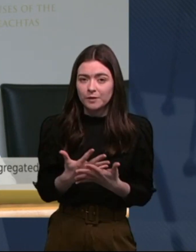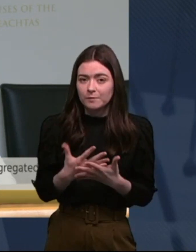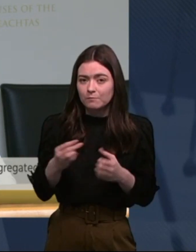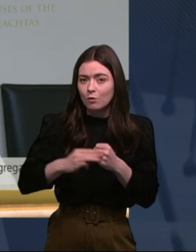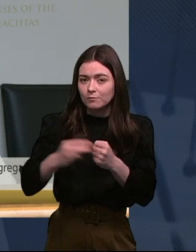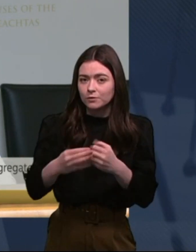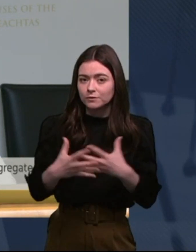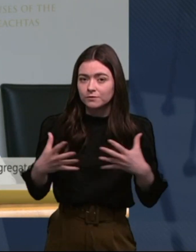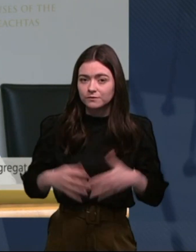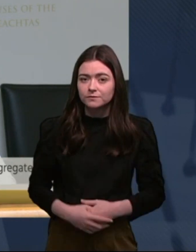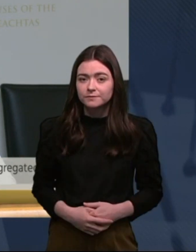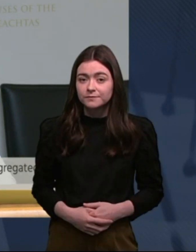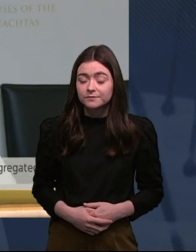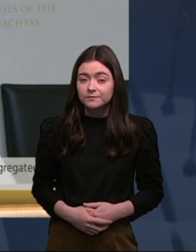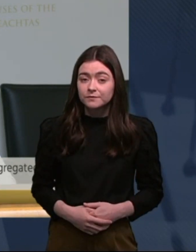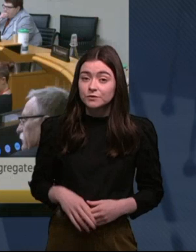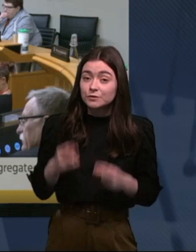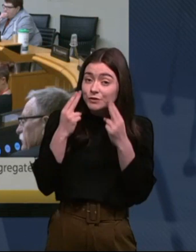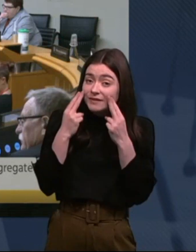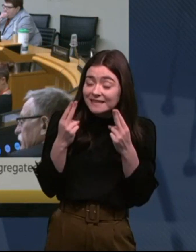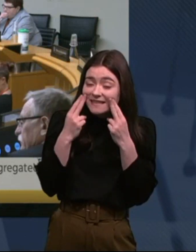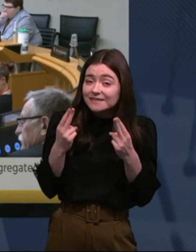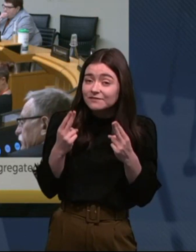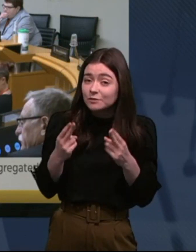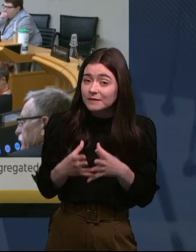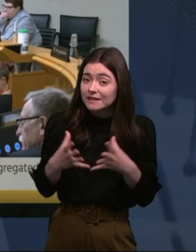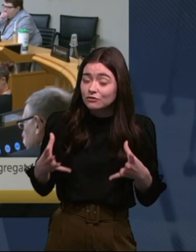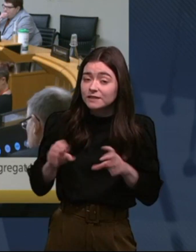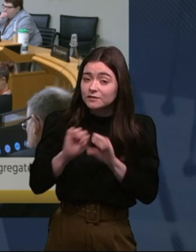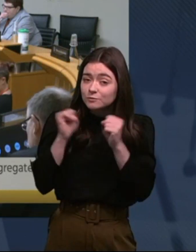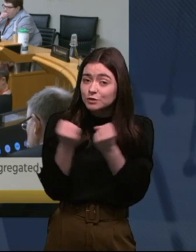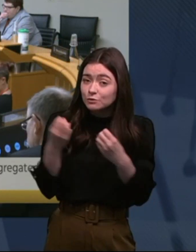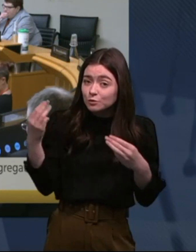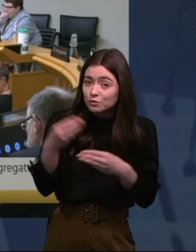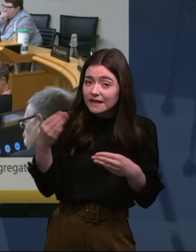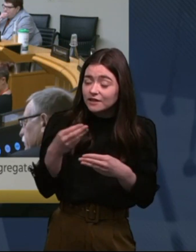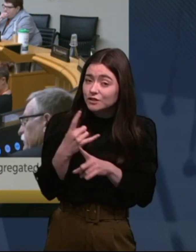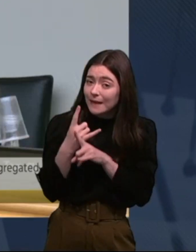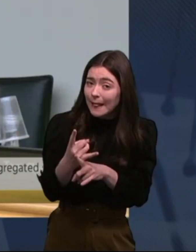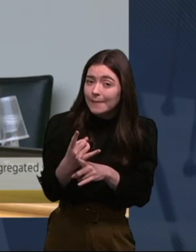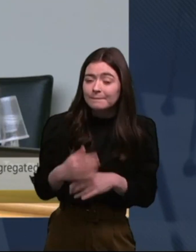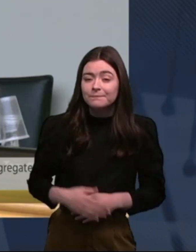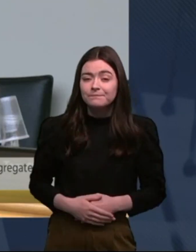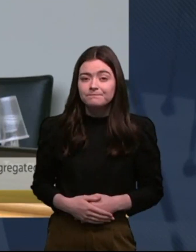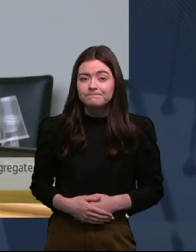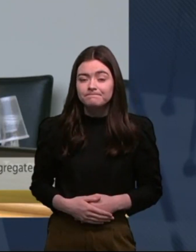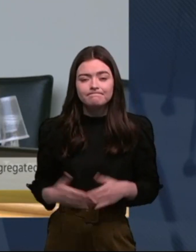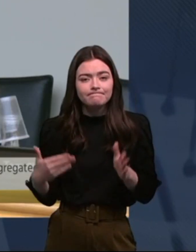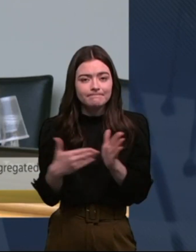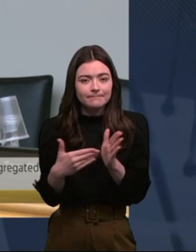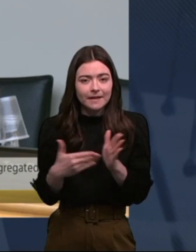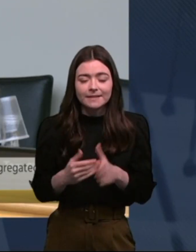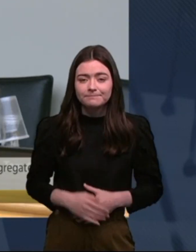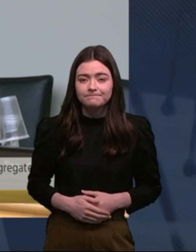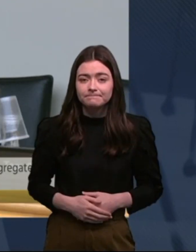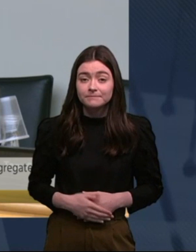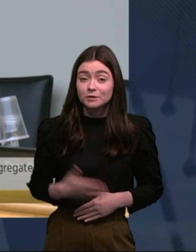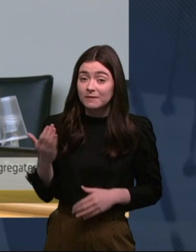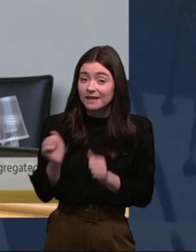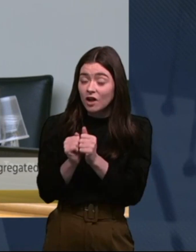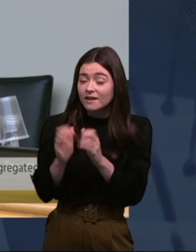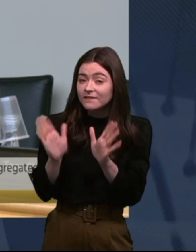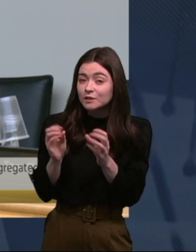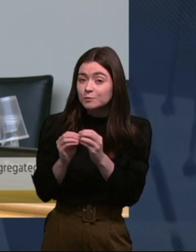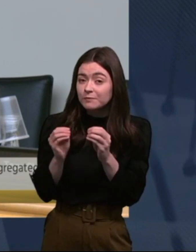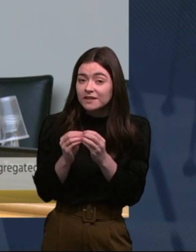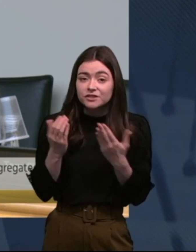growth. So is there a need for an increase from social protection to help deal with Yes. that? Yeah. So my colleague Susie referenced